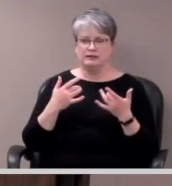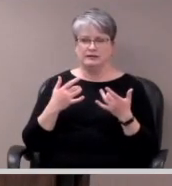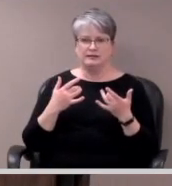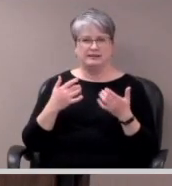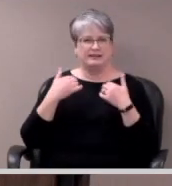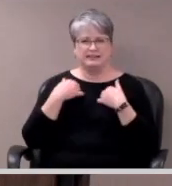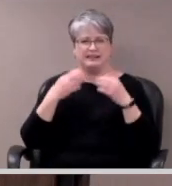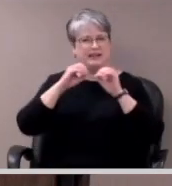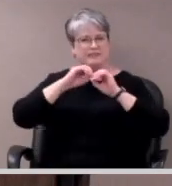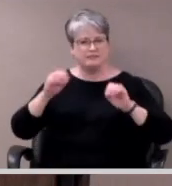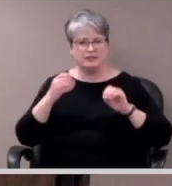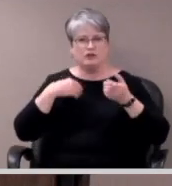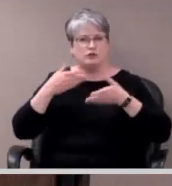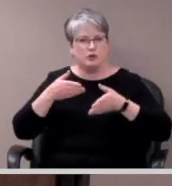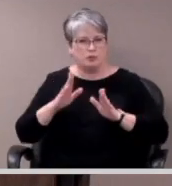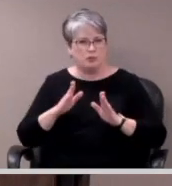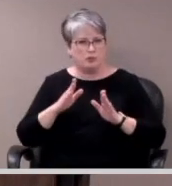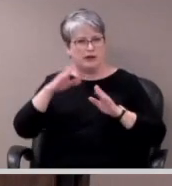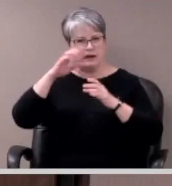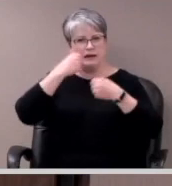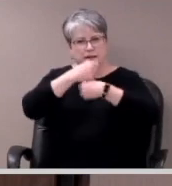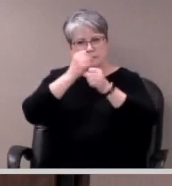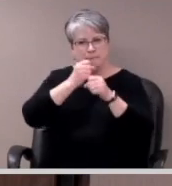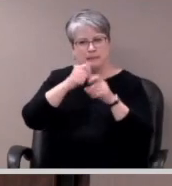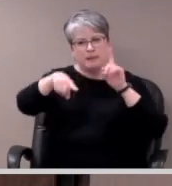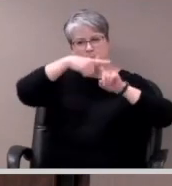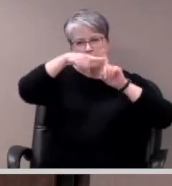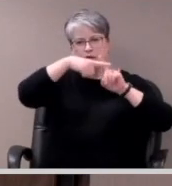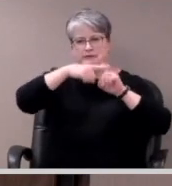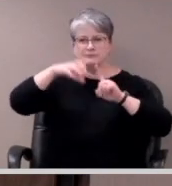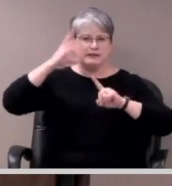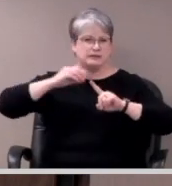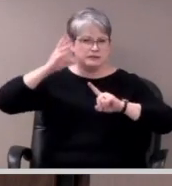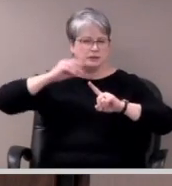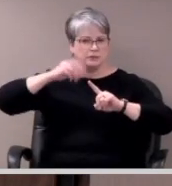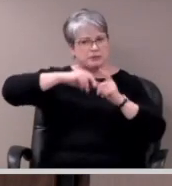way of creating a positive experience.